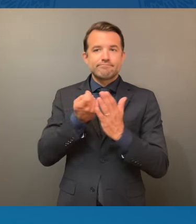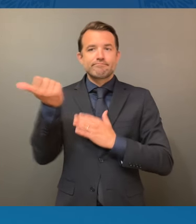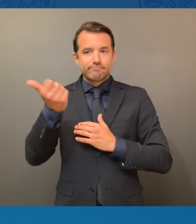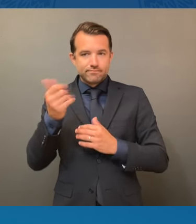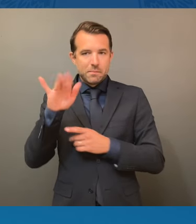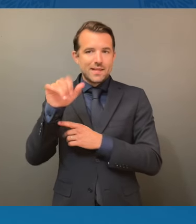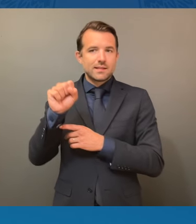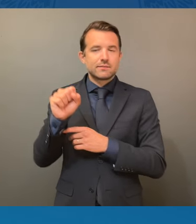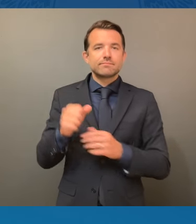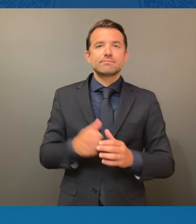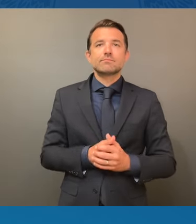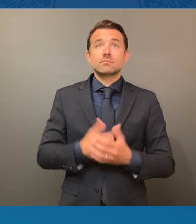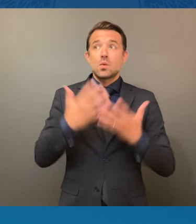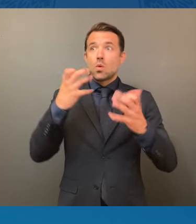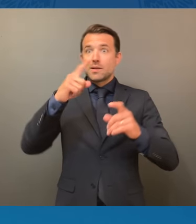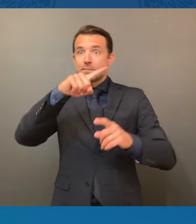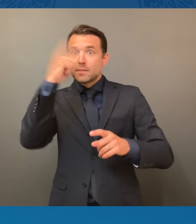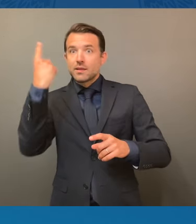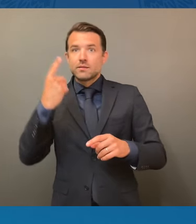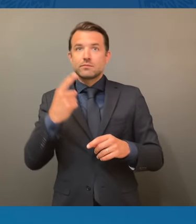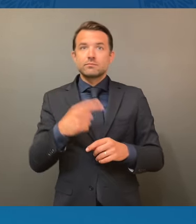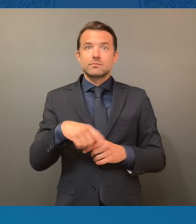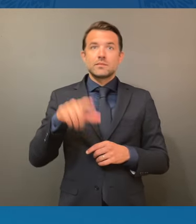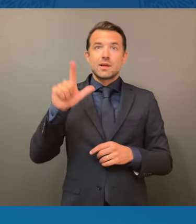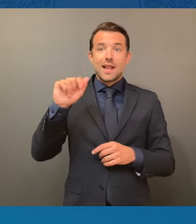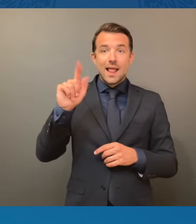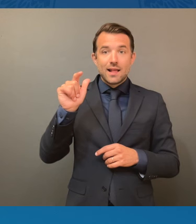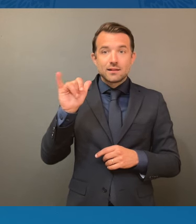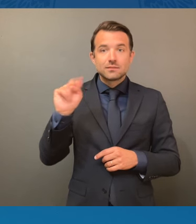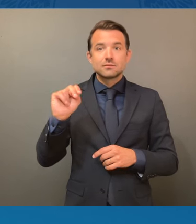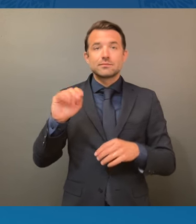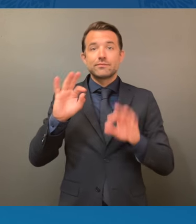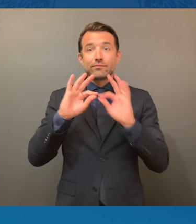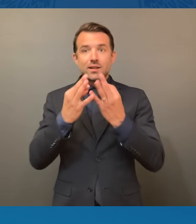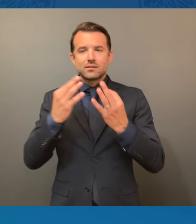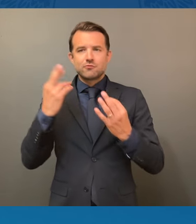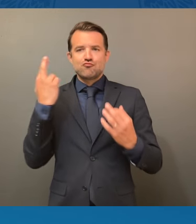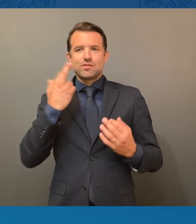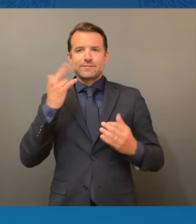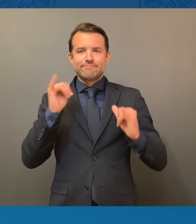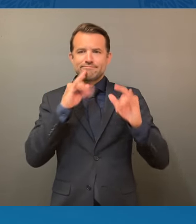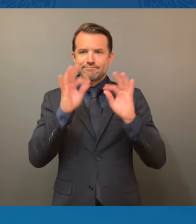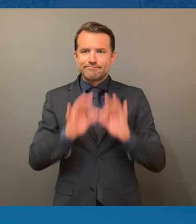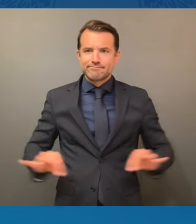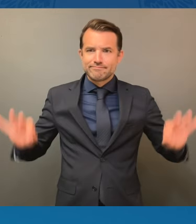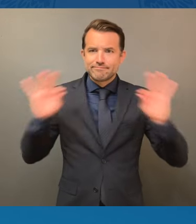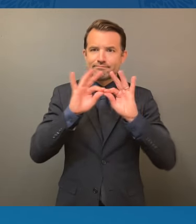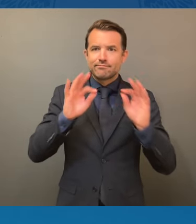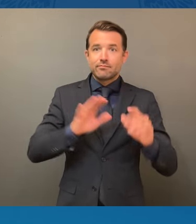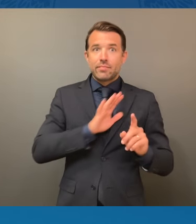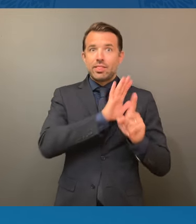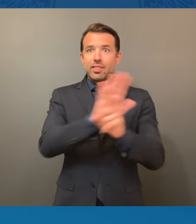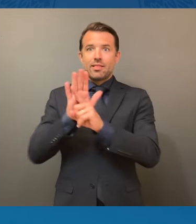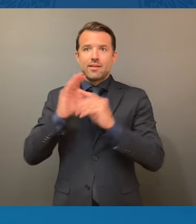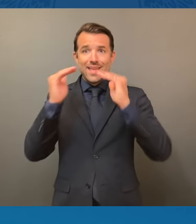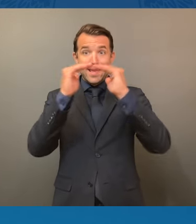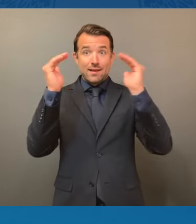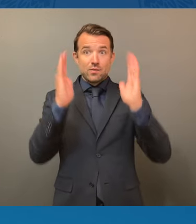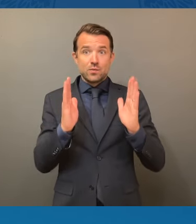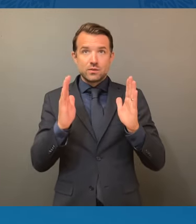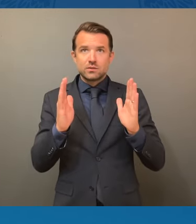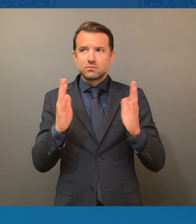Latino families can fully realize the true value of their homes and pass that value to their